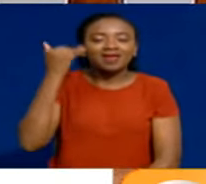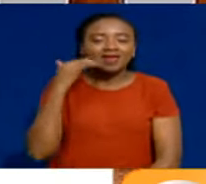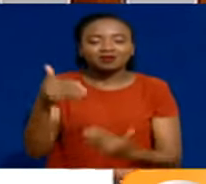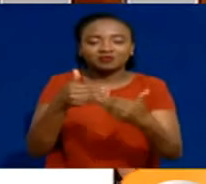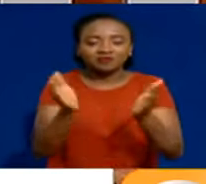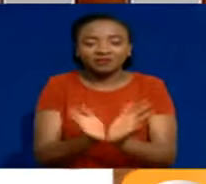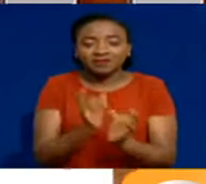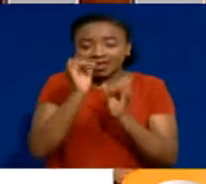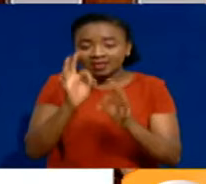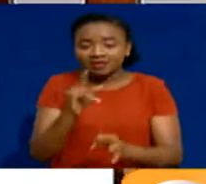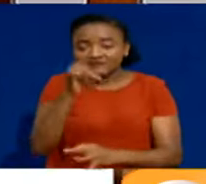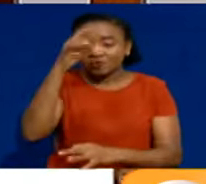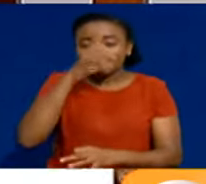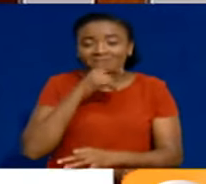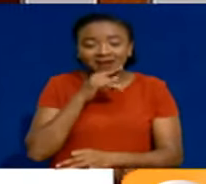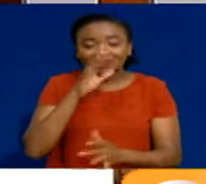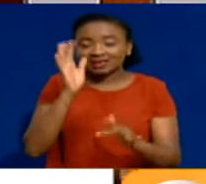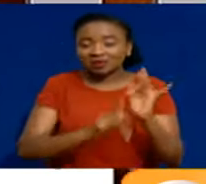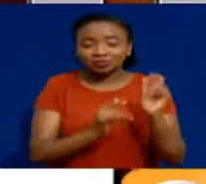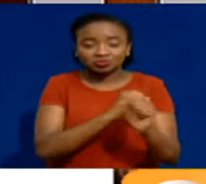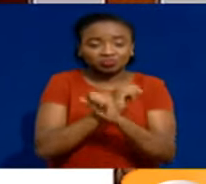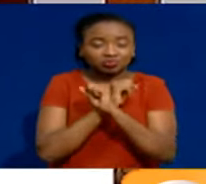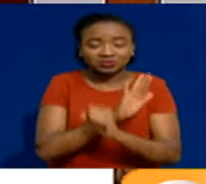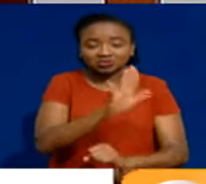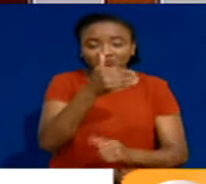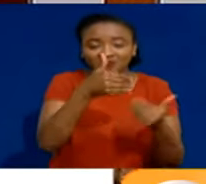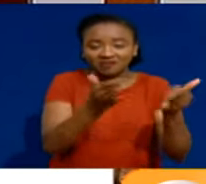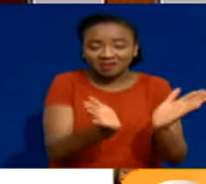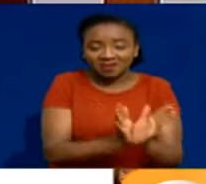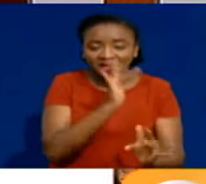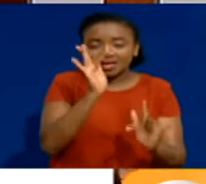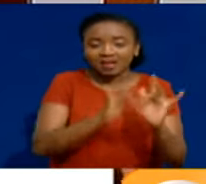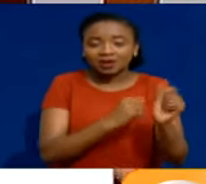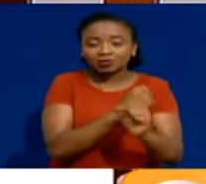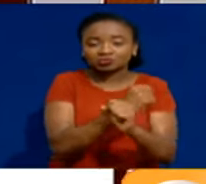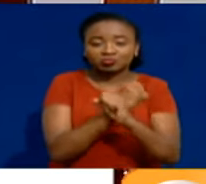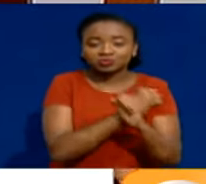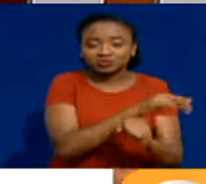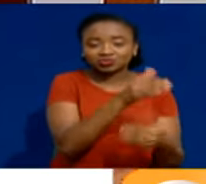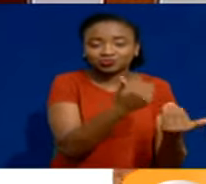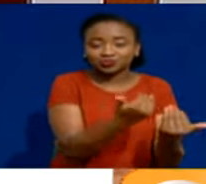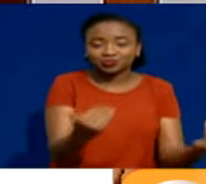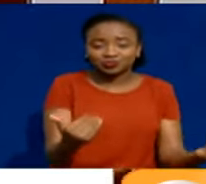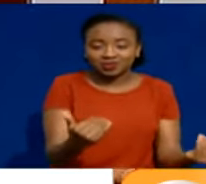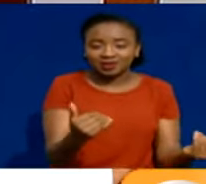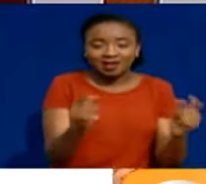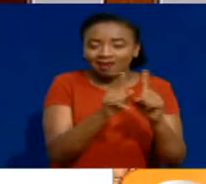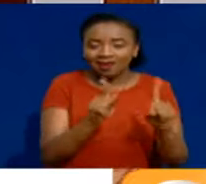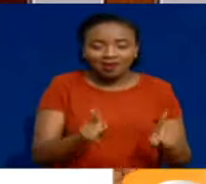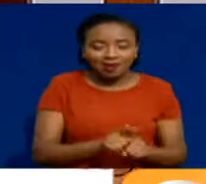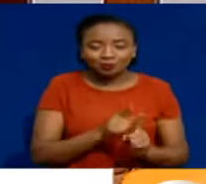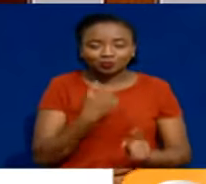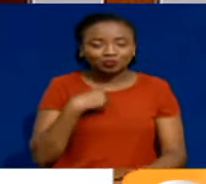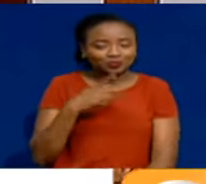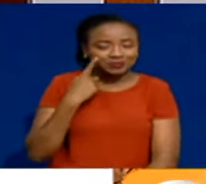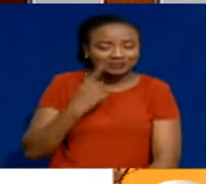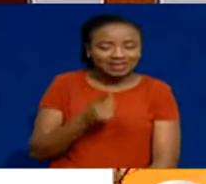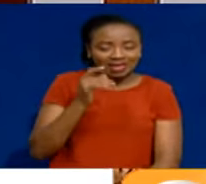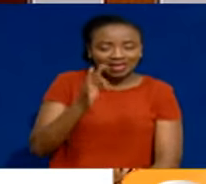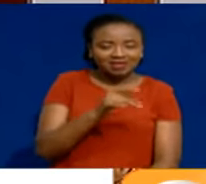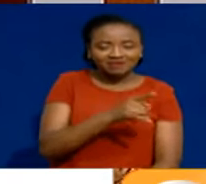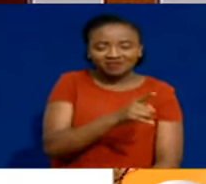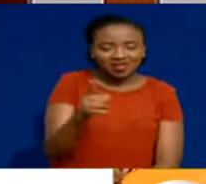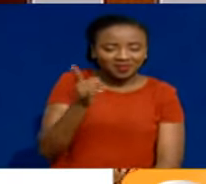If you are a man who cannot be able to protect your family, protect your children, and foresee that if this bush is not